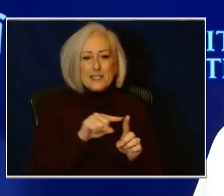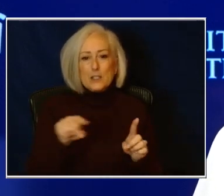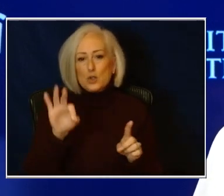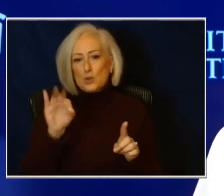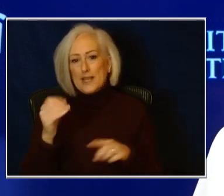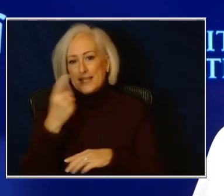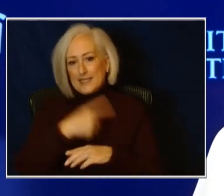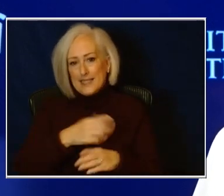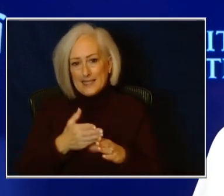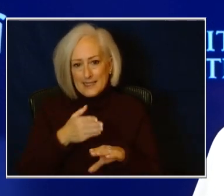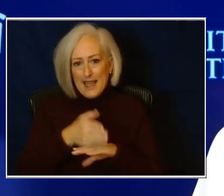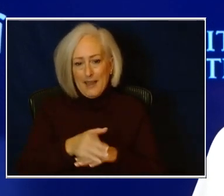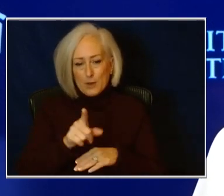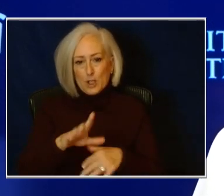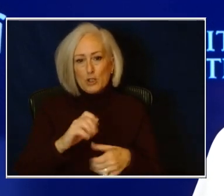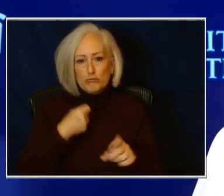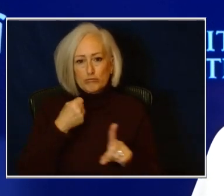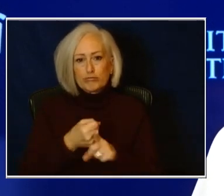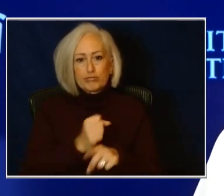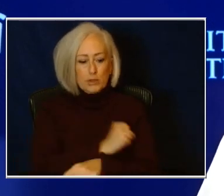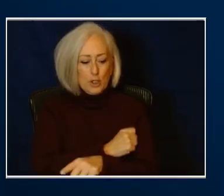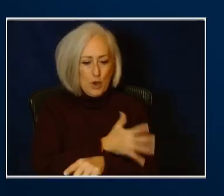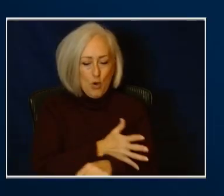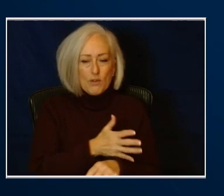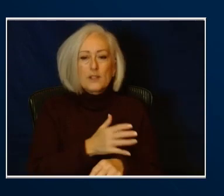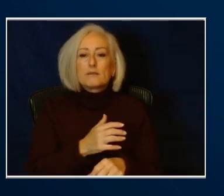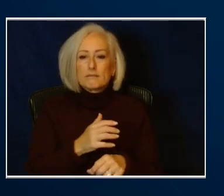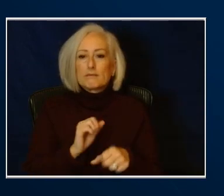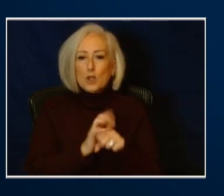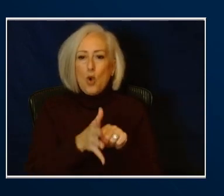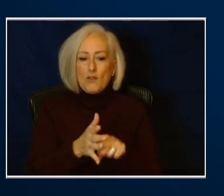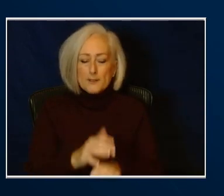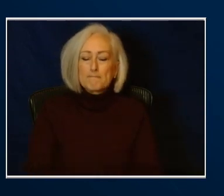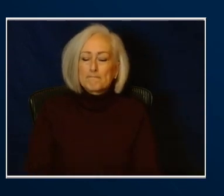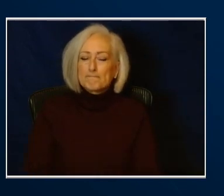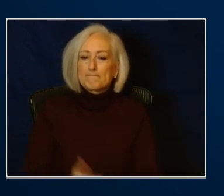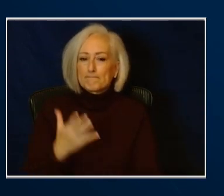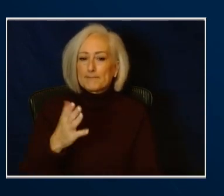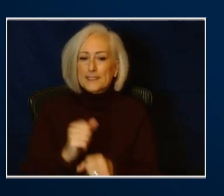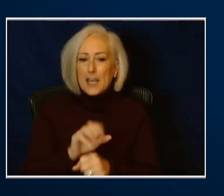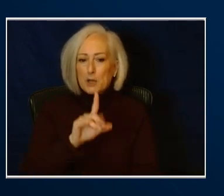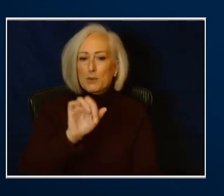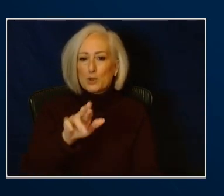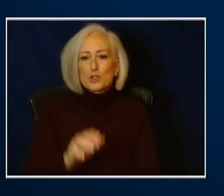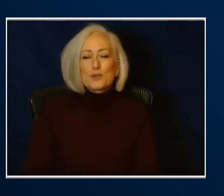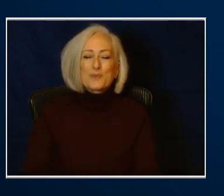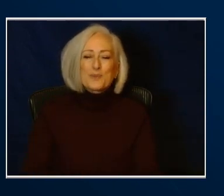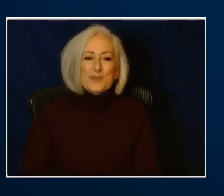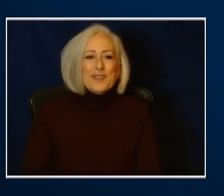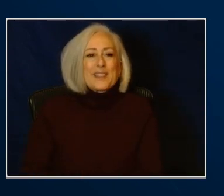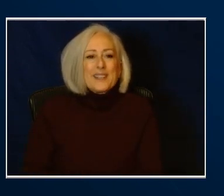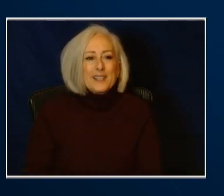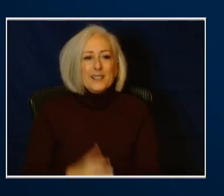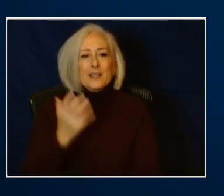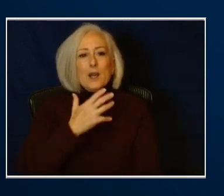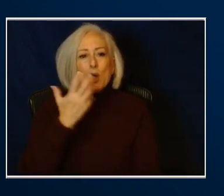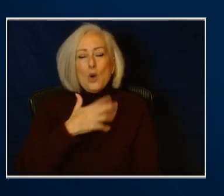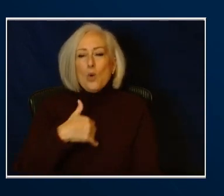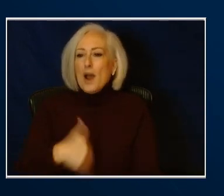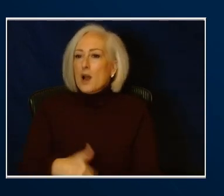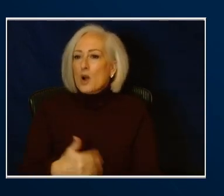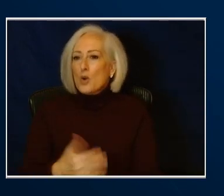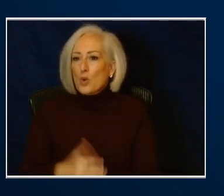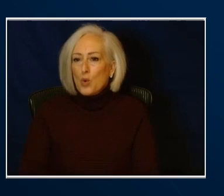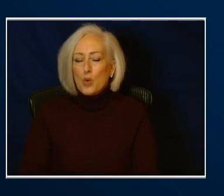your episode of COVID, go and get a booster shot if you haven't already had one. So okay. I think that's probably the right recommendation. Wow, this has been one heck